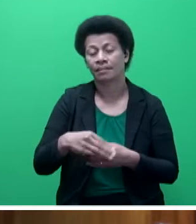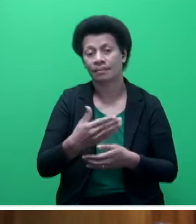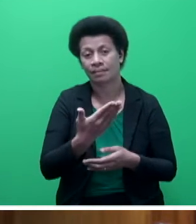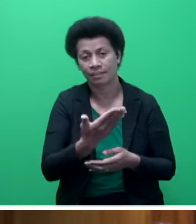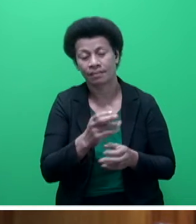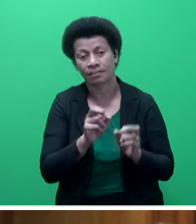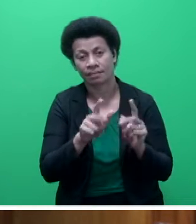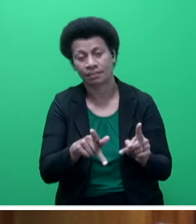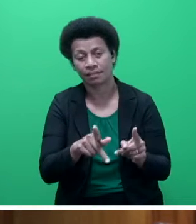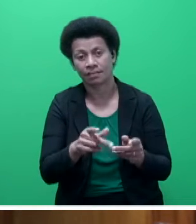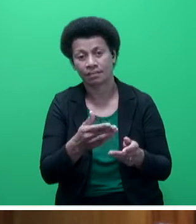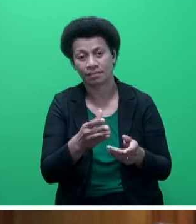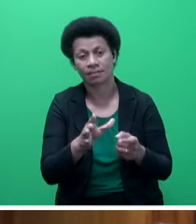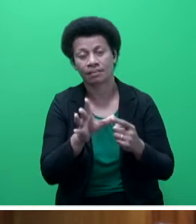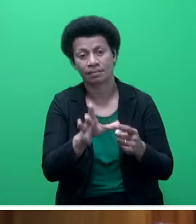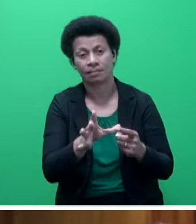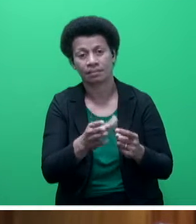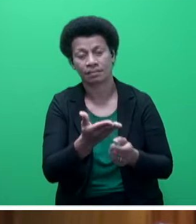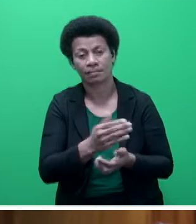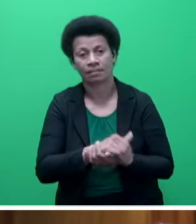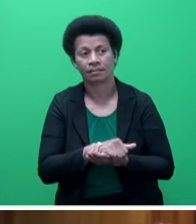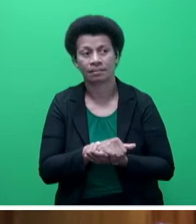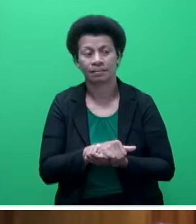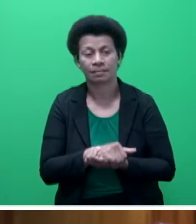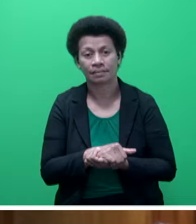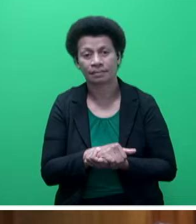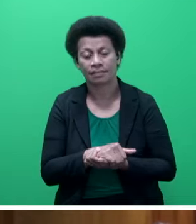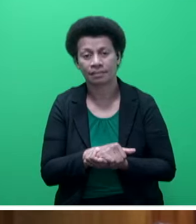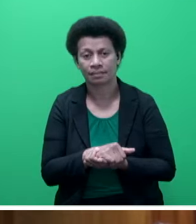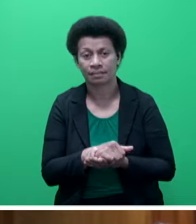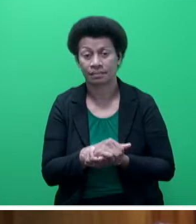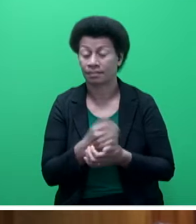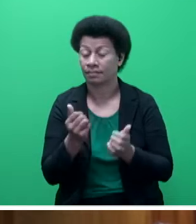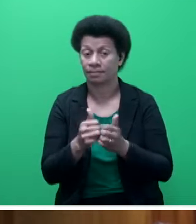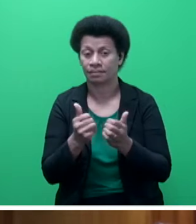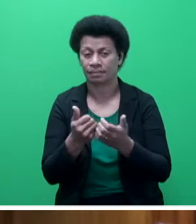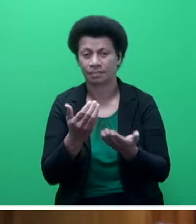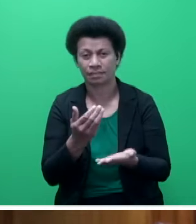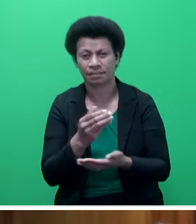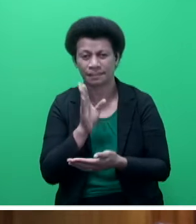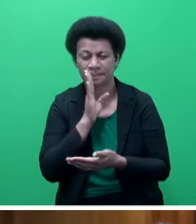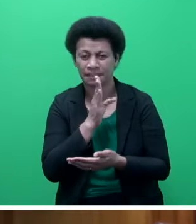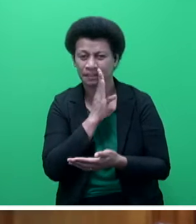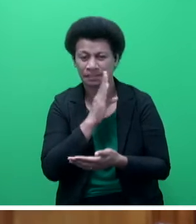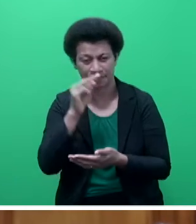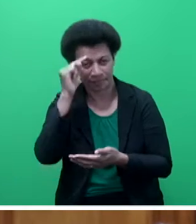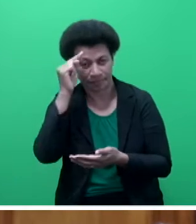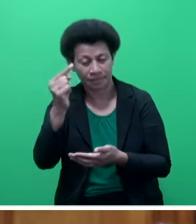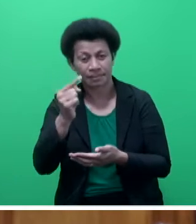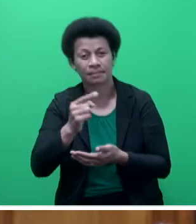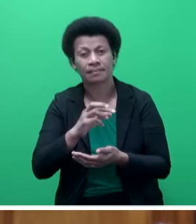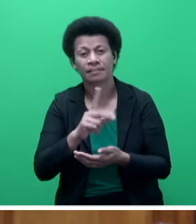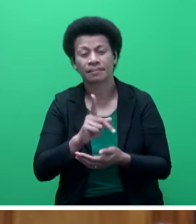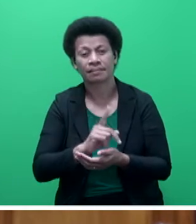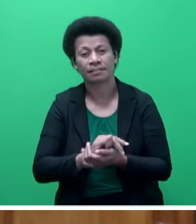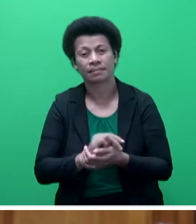Speaker, sir, there is a lot of misconception about the purpose of the Skilled Professional Evaluation Committee, or SPEC as we